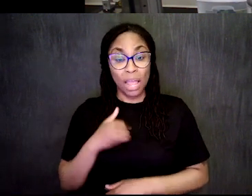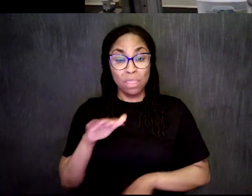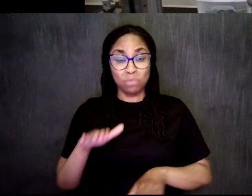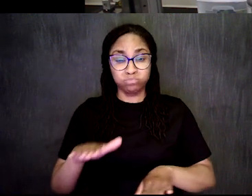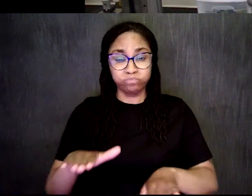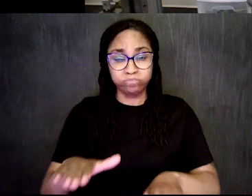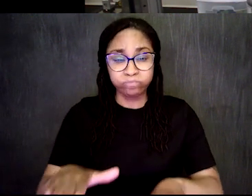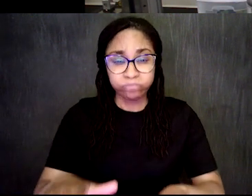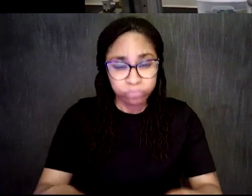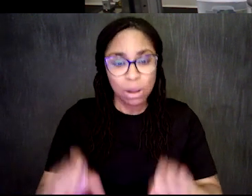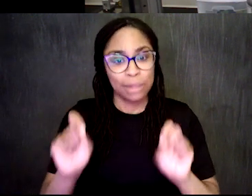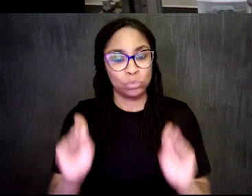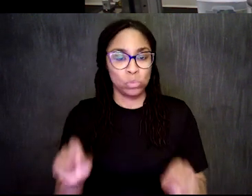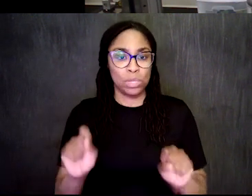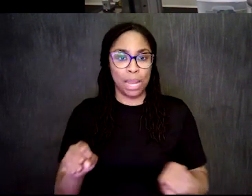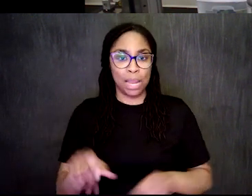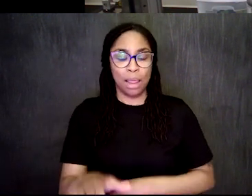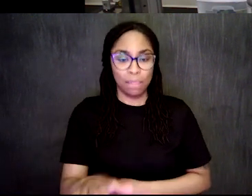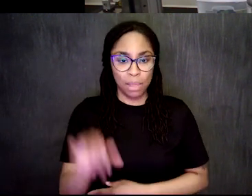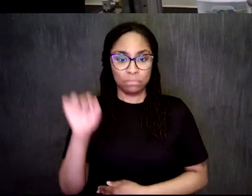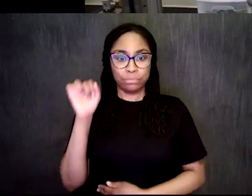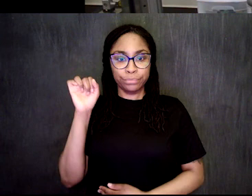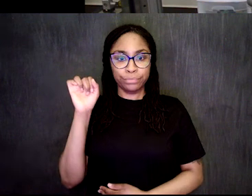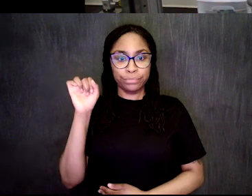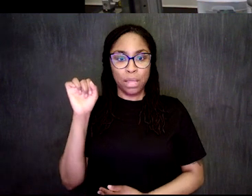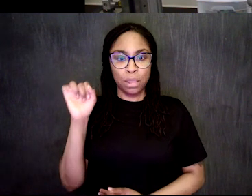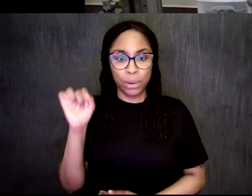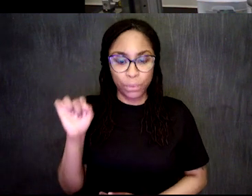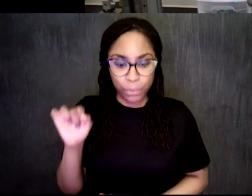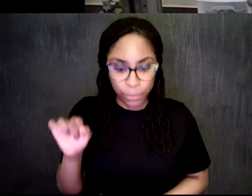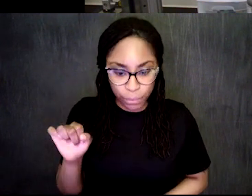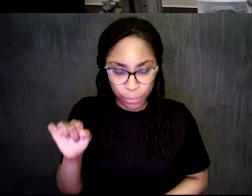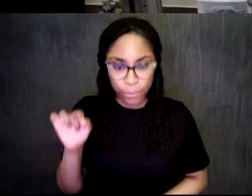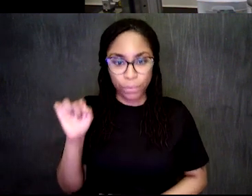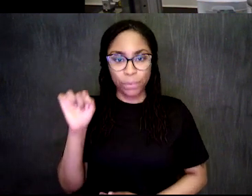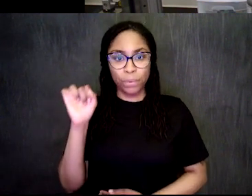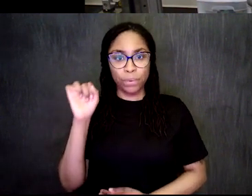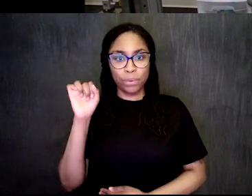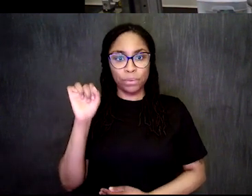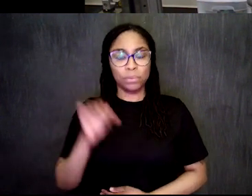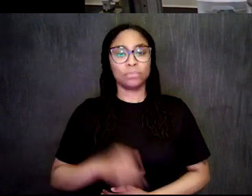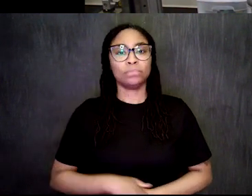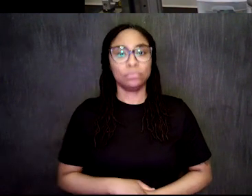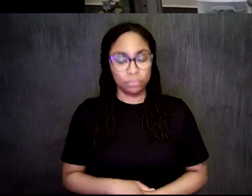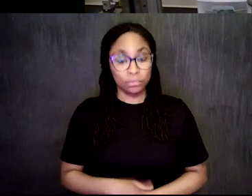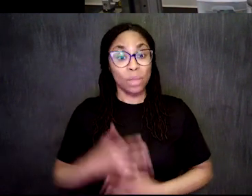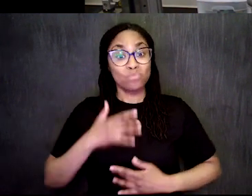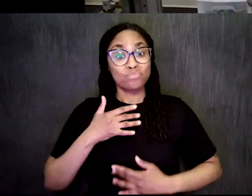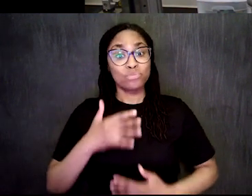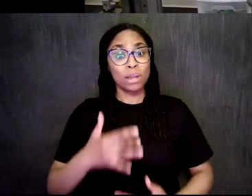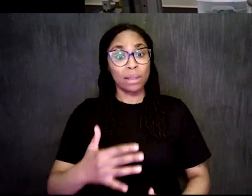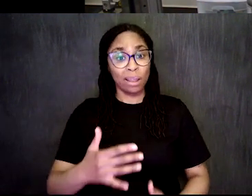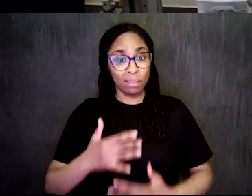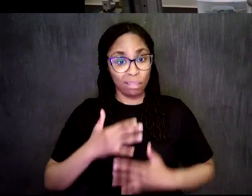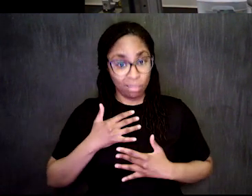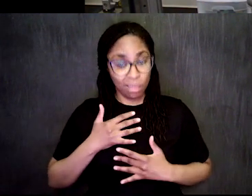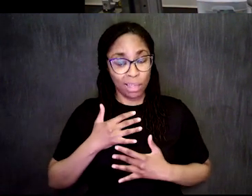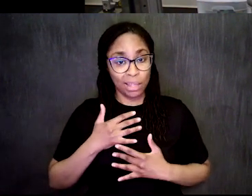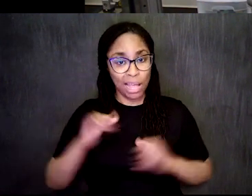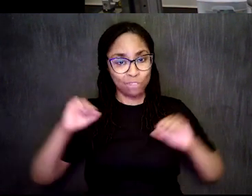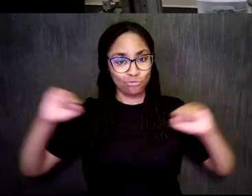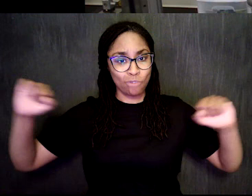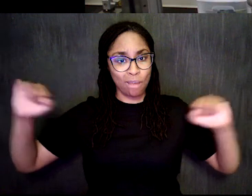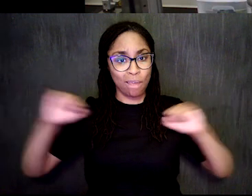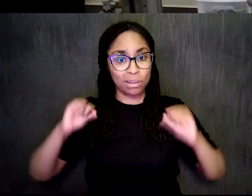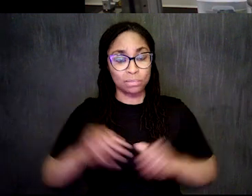to try to reach as far as you can through your toes, and then sit back up to a tall position. And we're gonna incorporate again, the